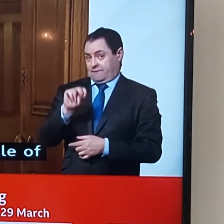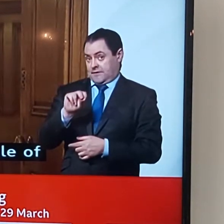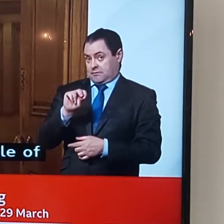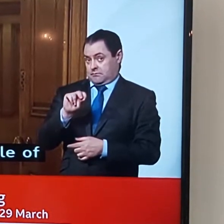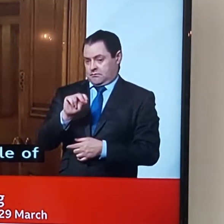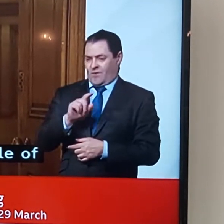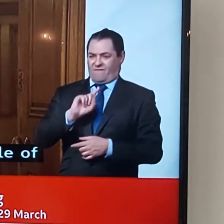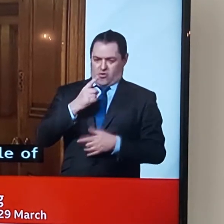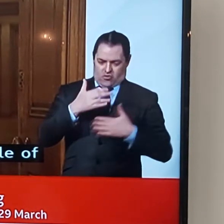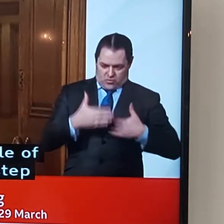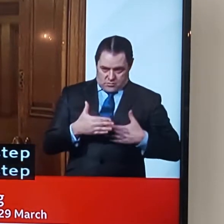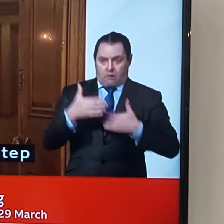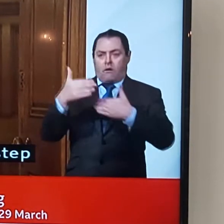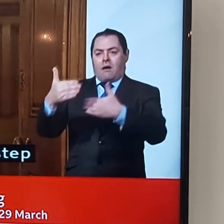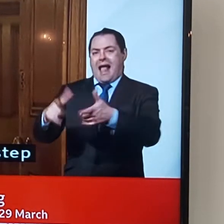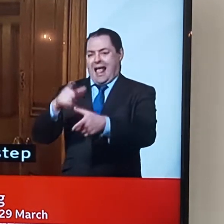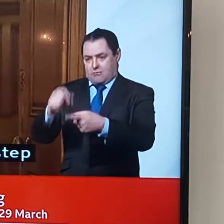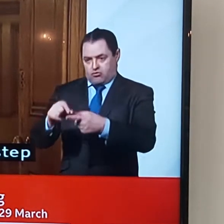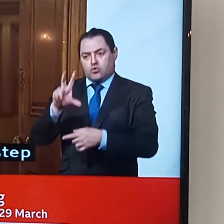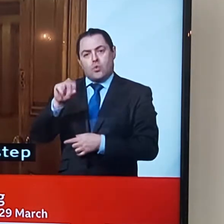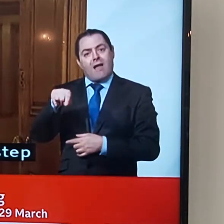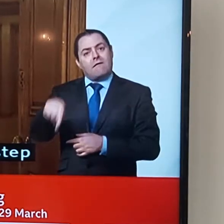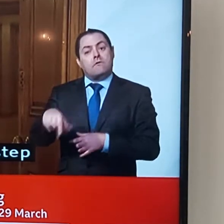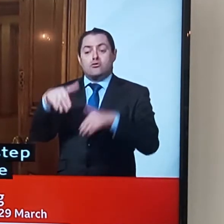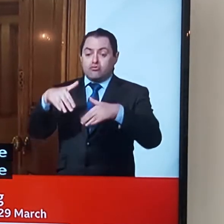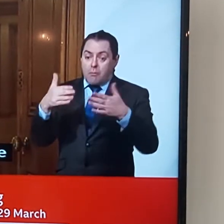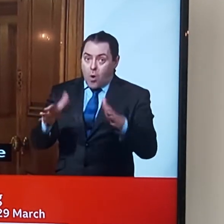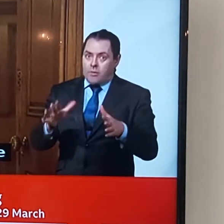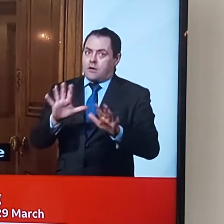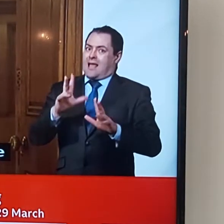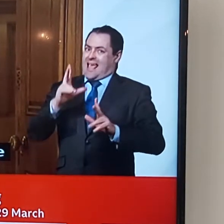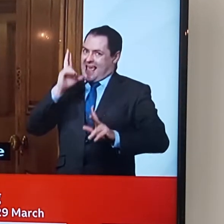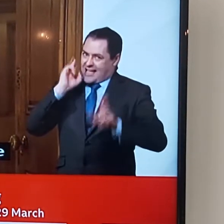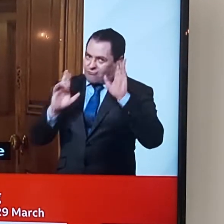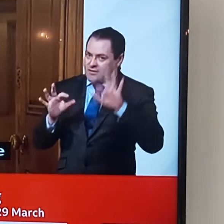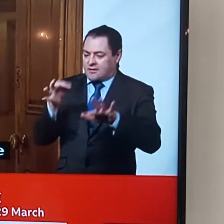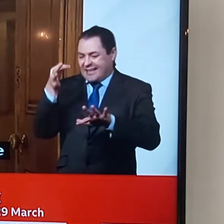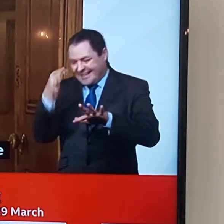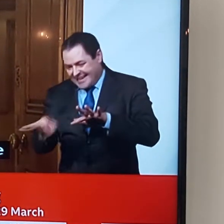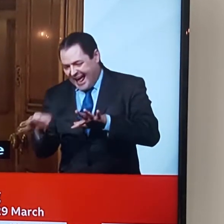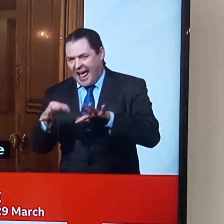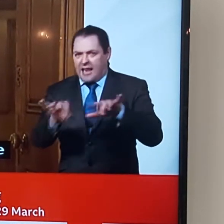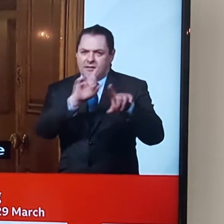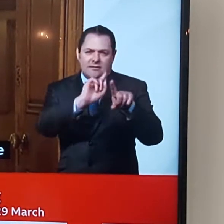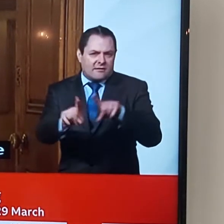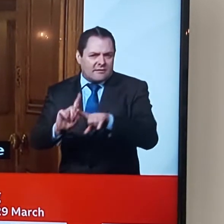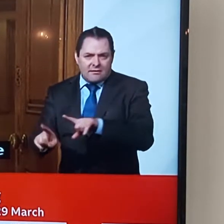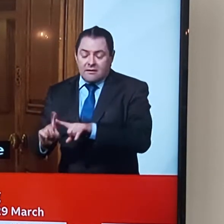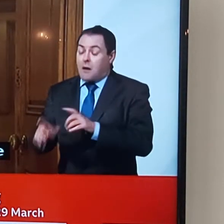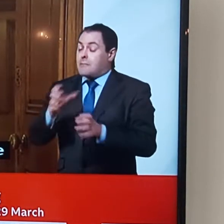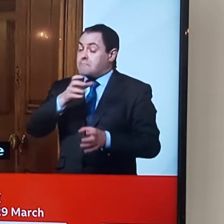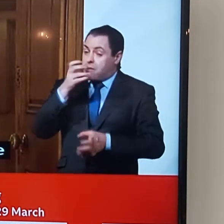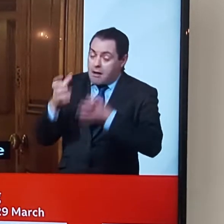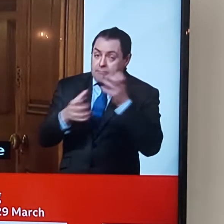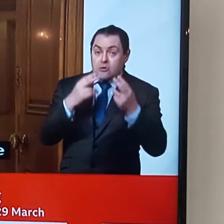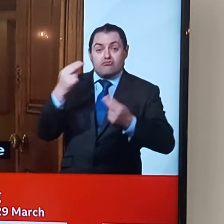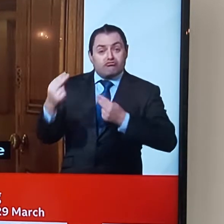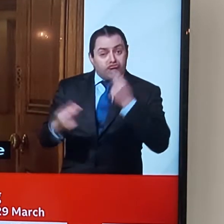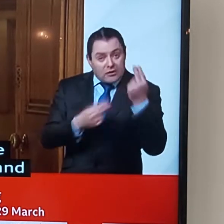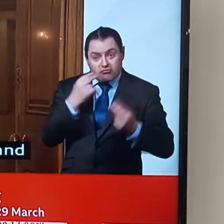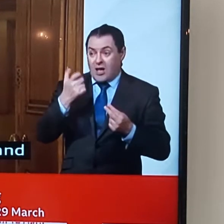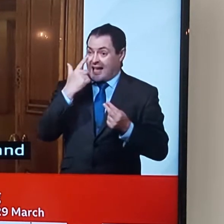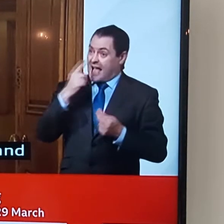because shops will return and reopen, hairdressers, nail salons will reopen, pubs and restaurants will all be able